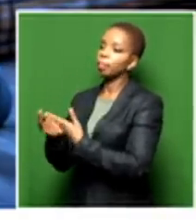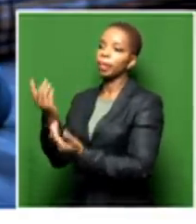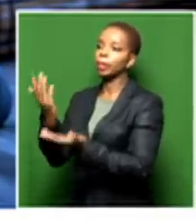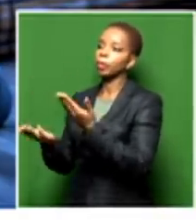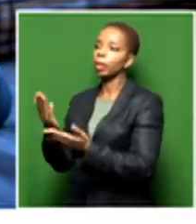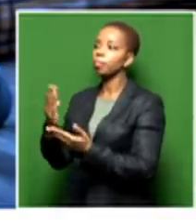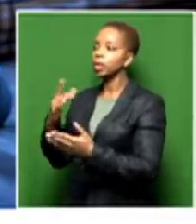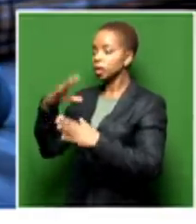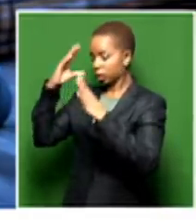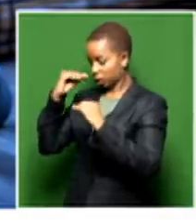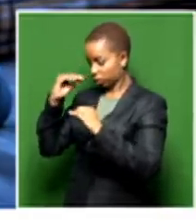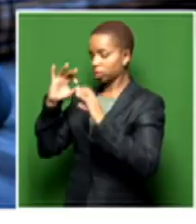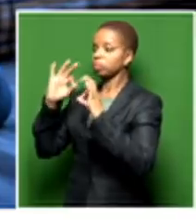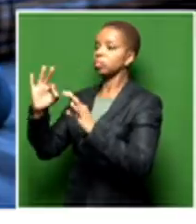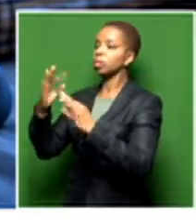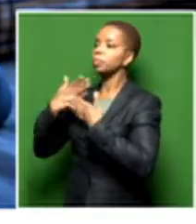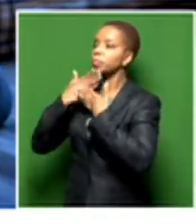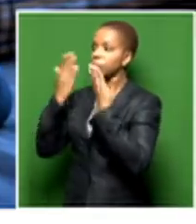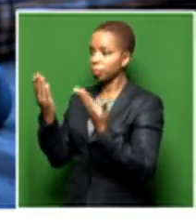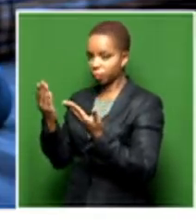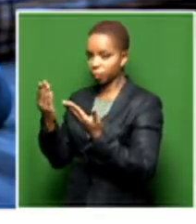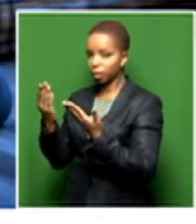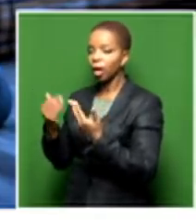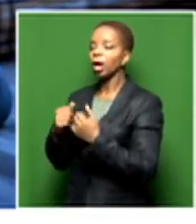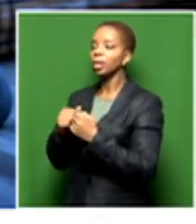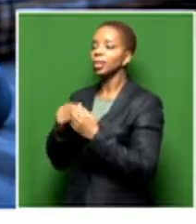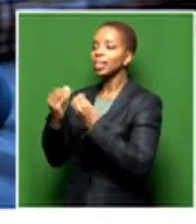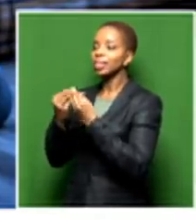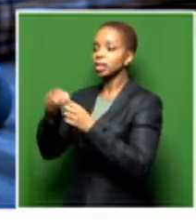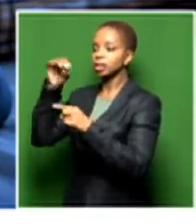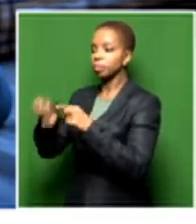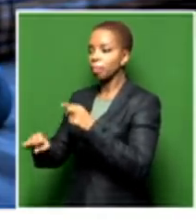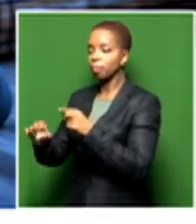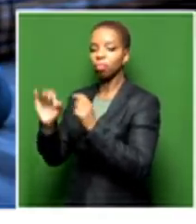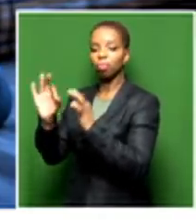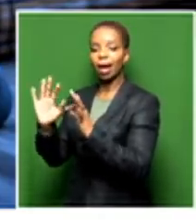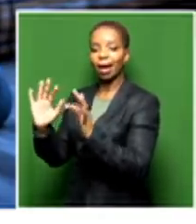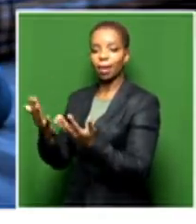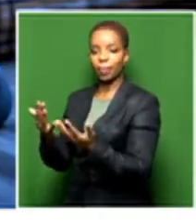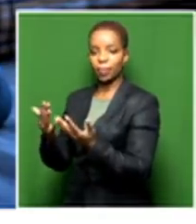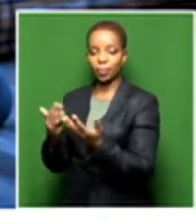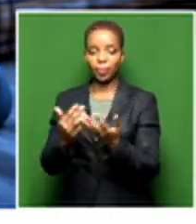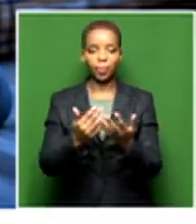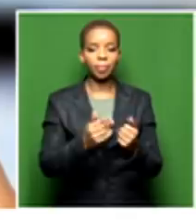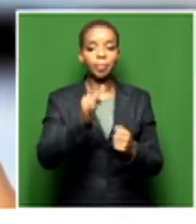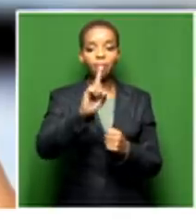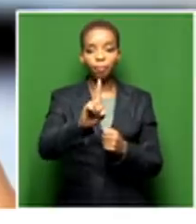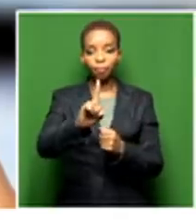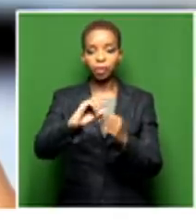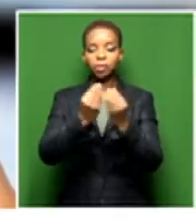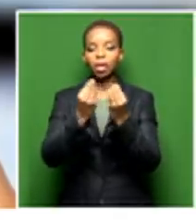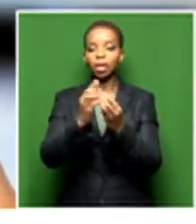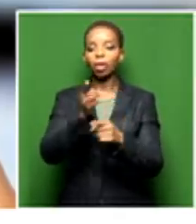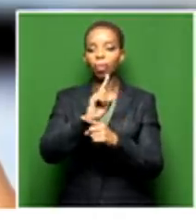sleeping disorder, and what are some of the symptoms that show that off? So I think the first thing you need to do is look